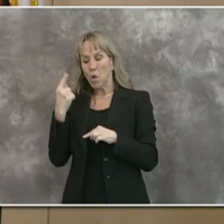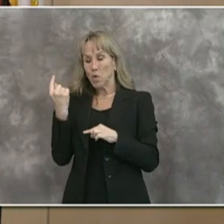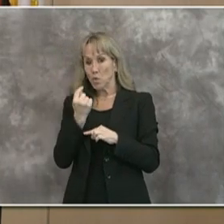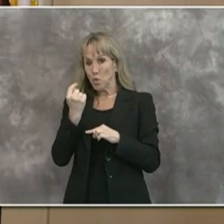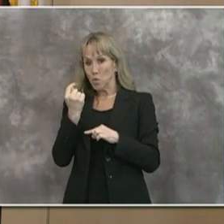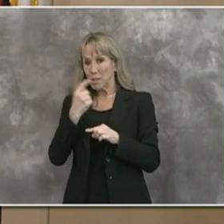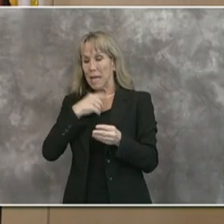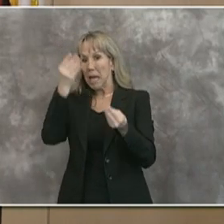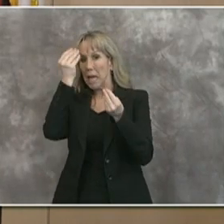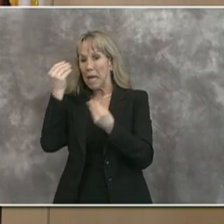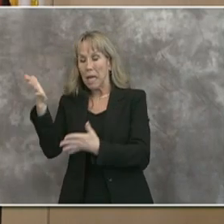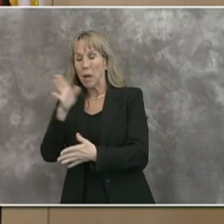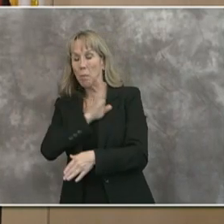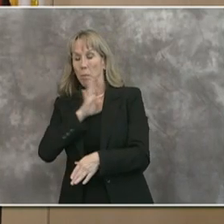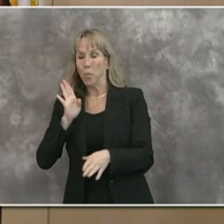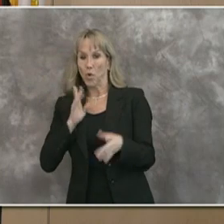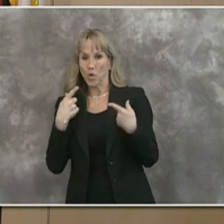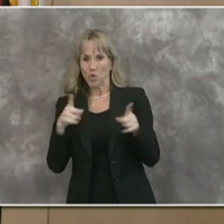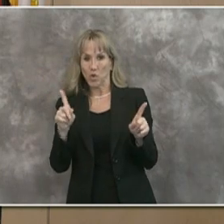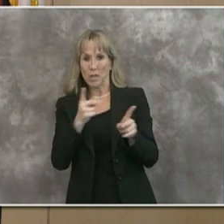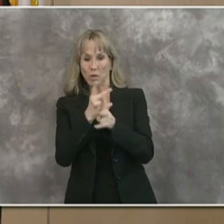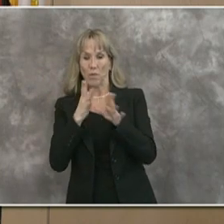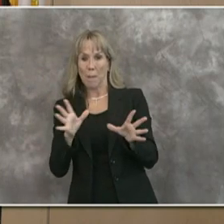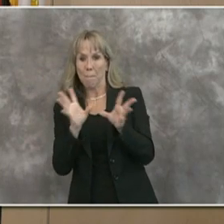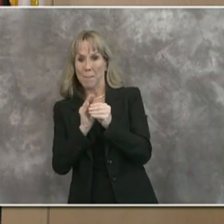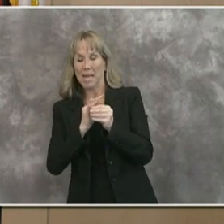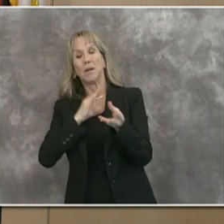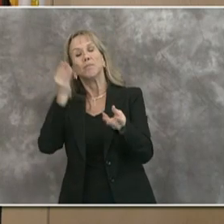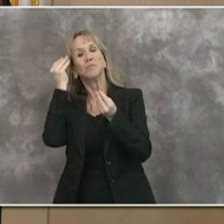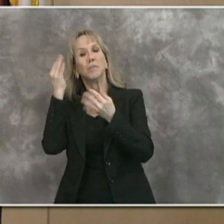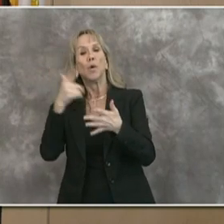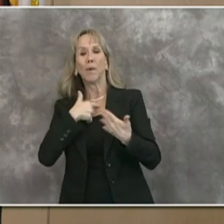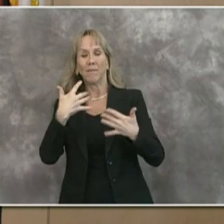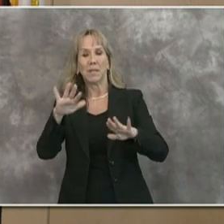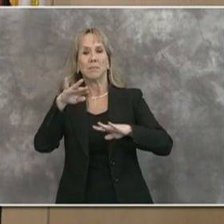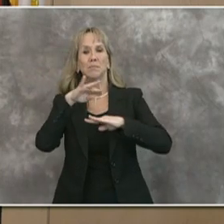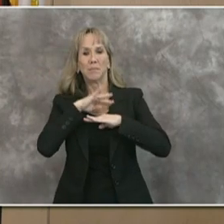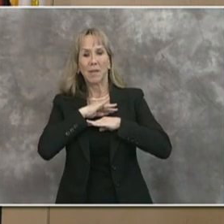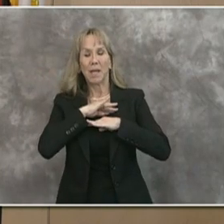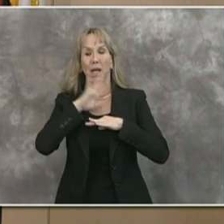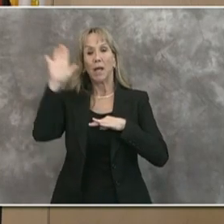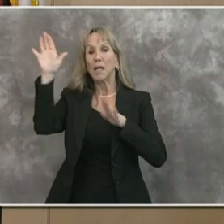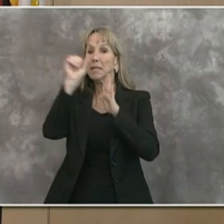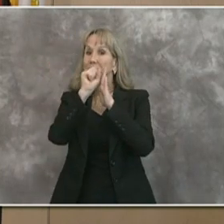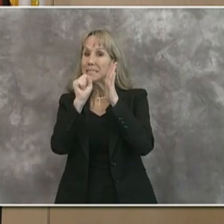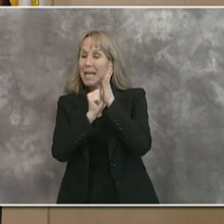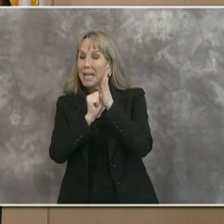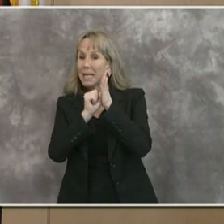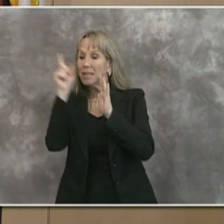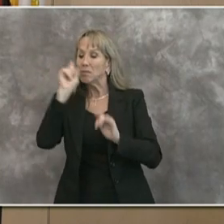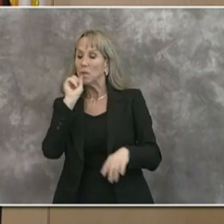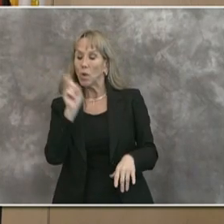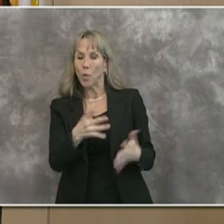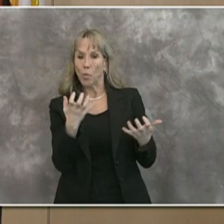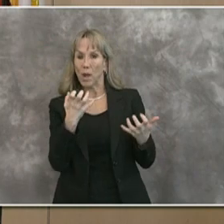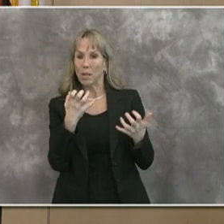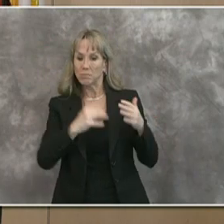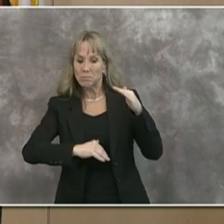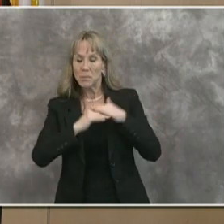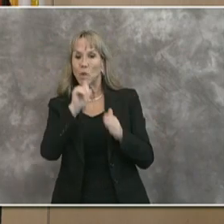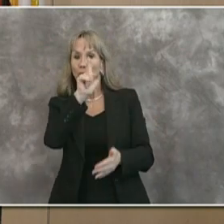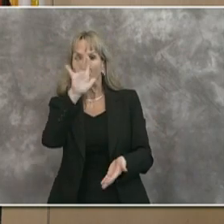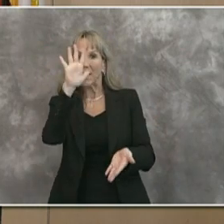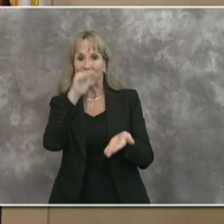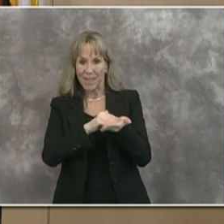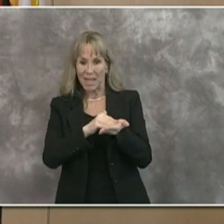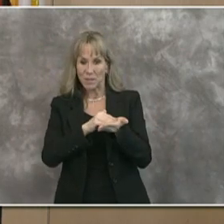first goal, which is to test. The goal that the state gave was 25,000 tests, and San